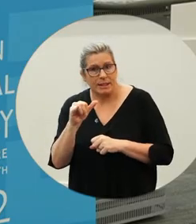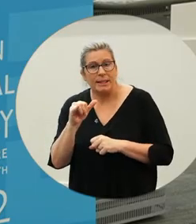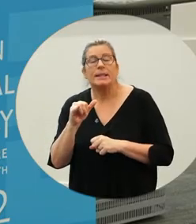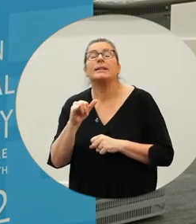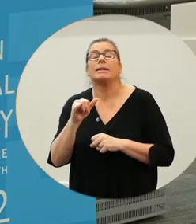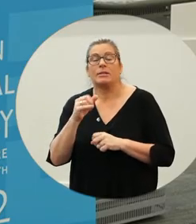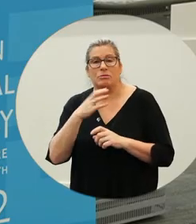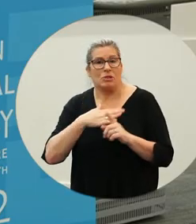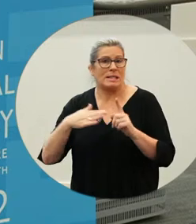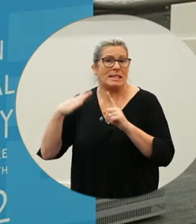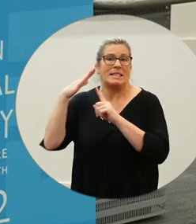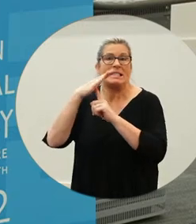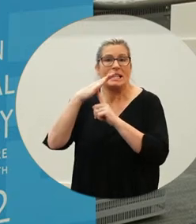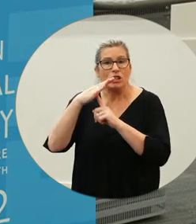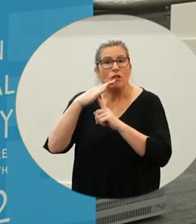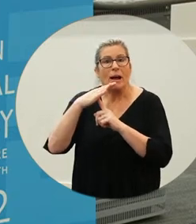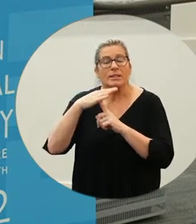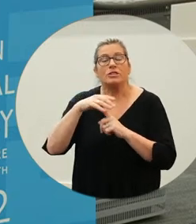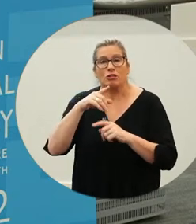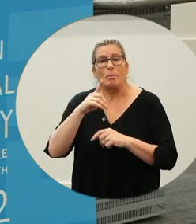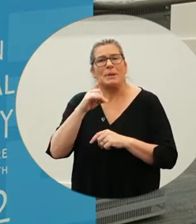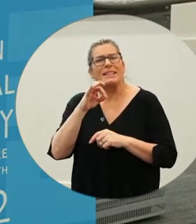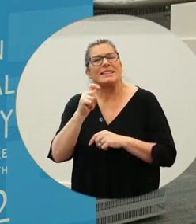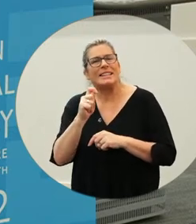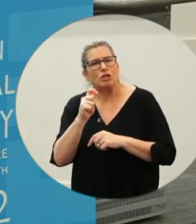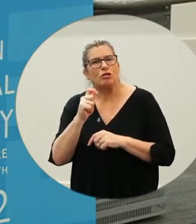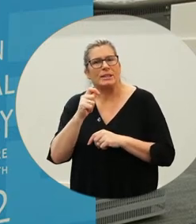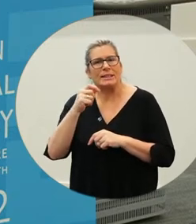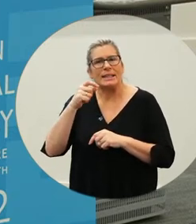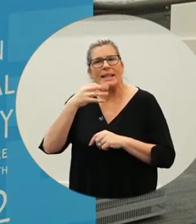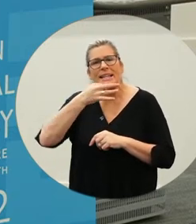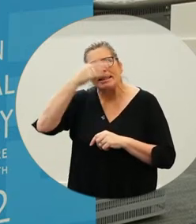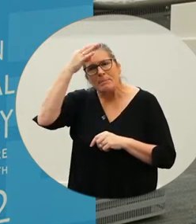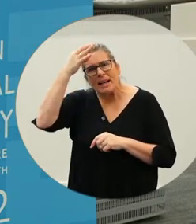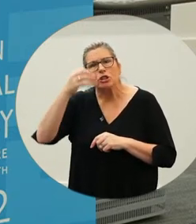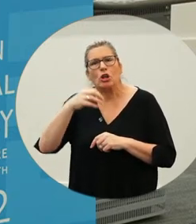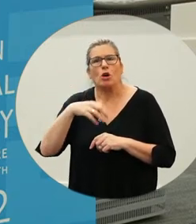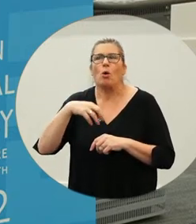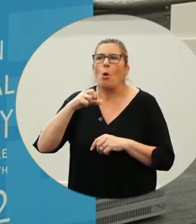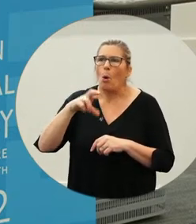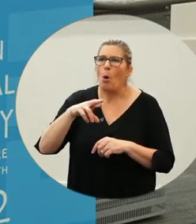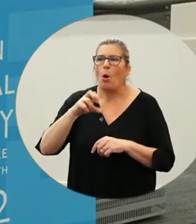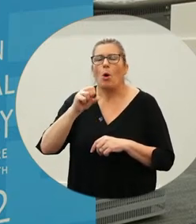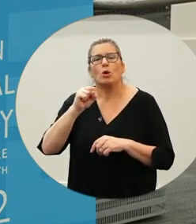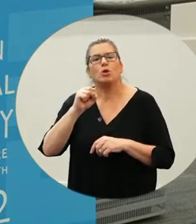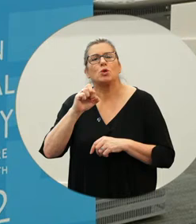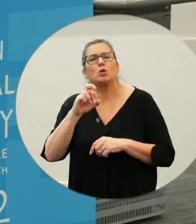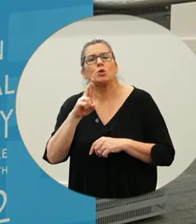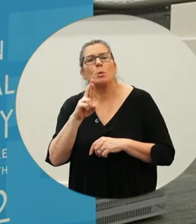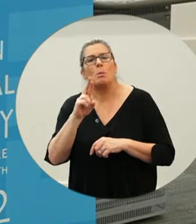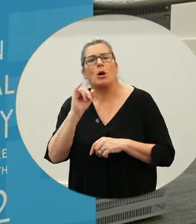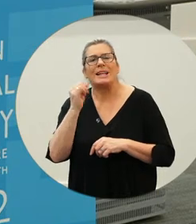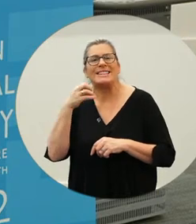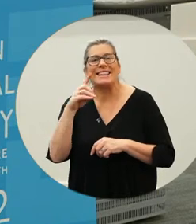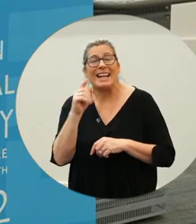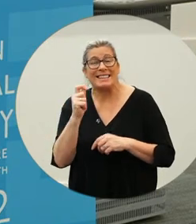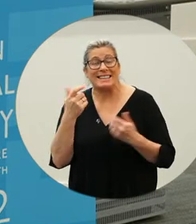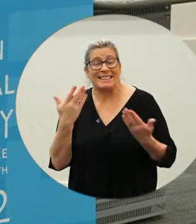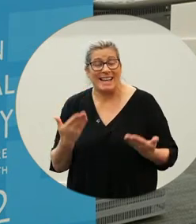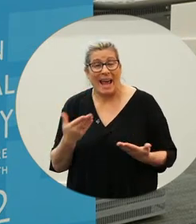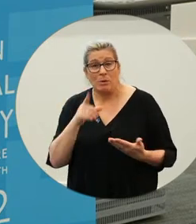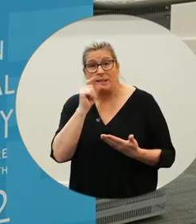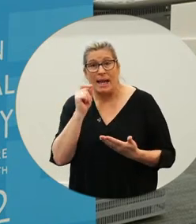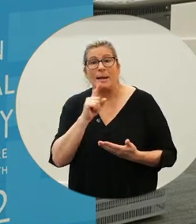the senior ranks from district inspector, which would be superintendent now up, were all filled by the